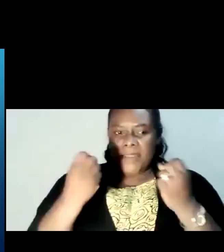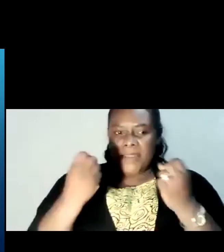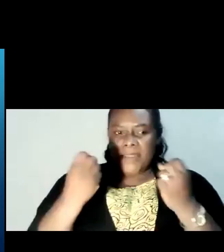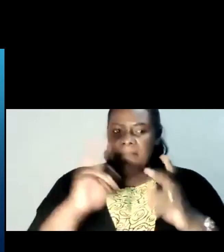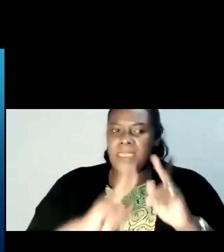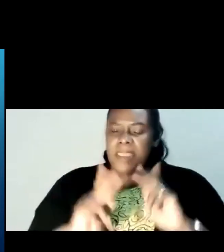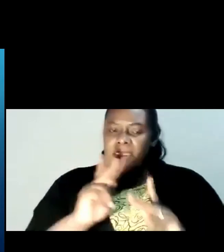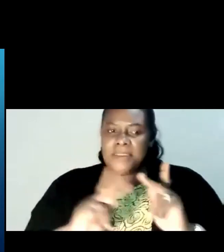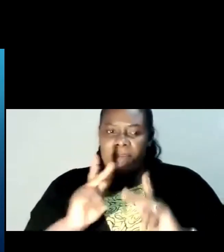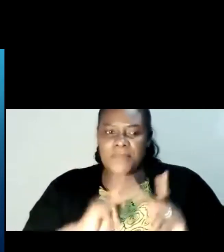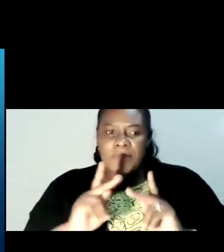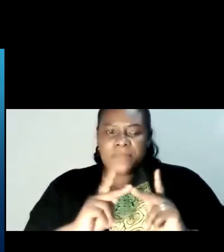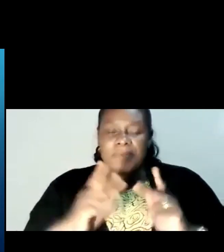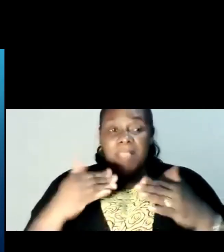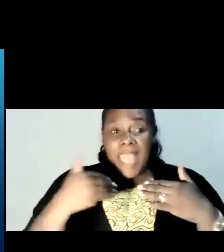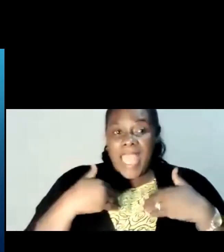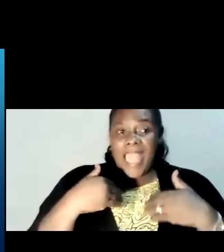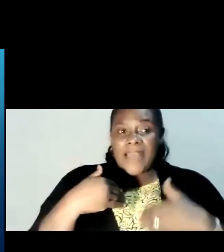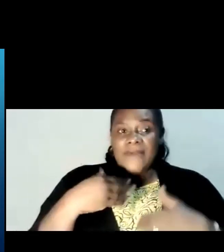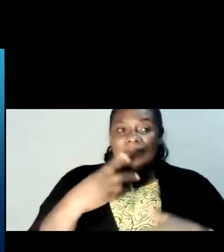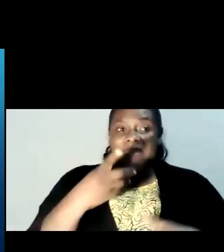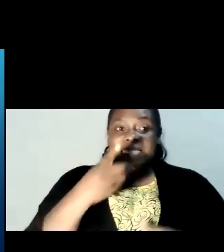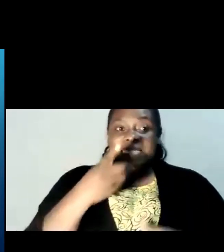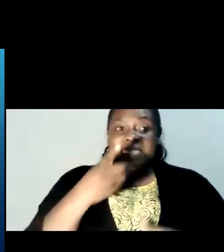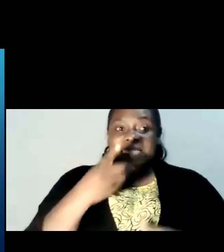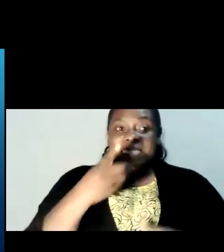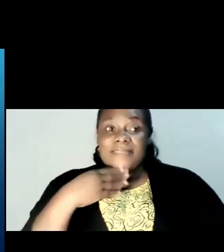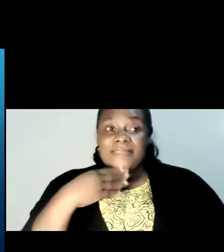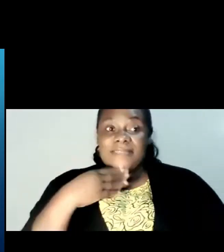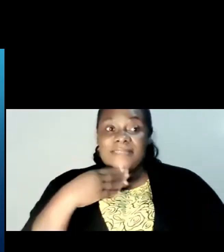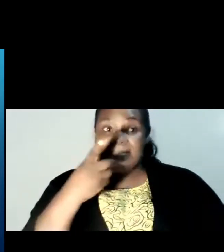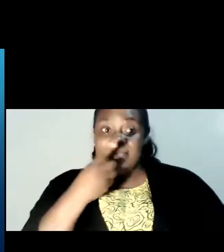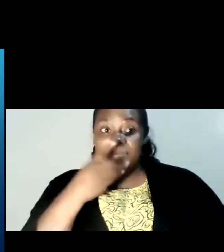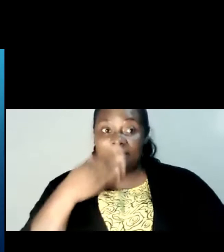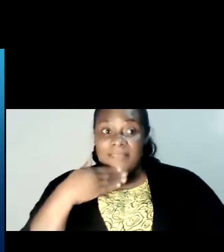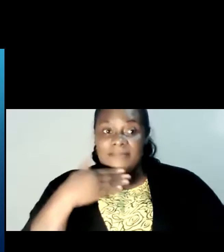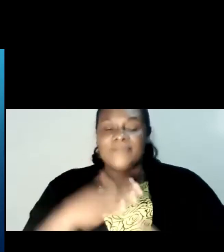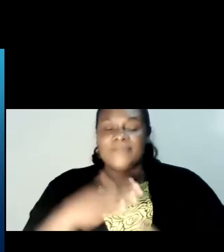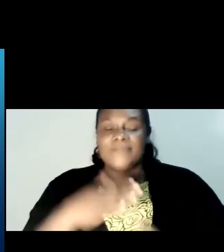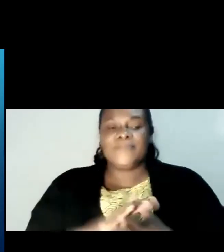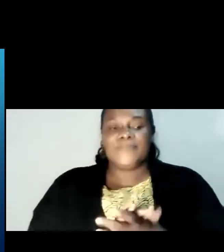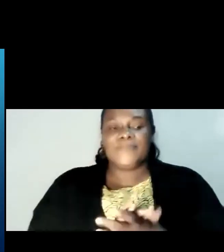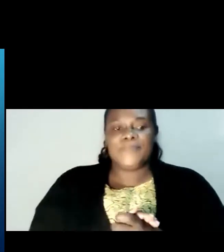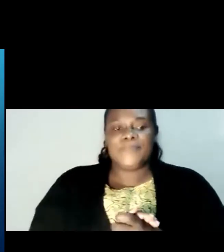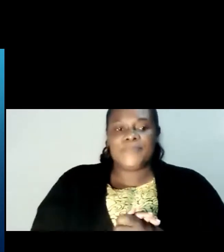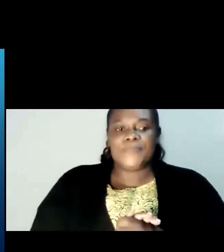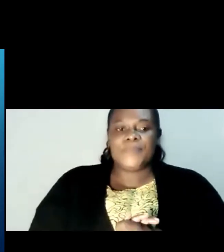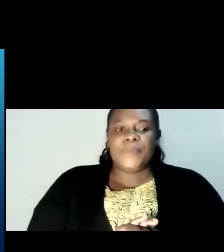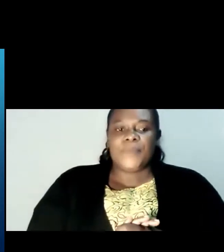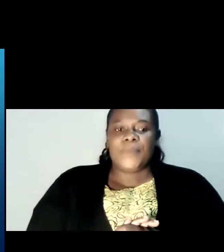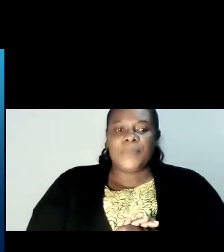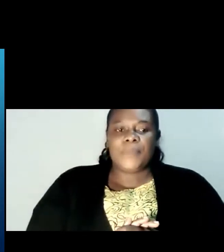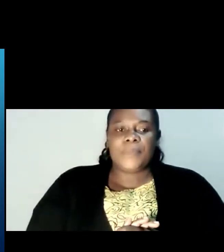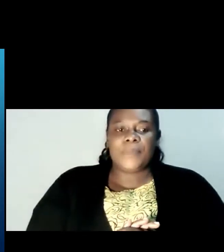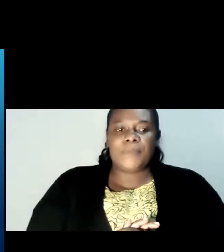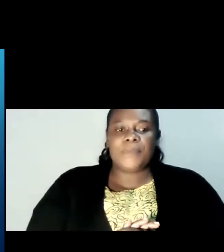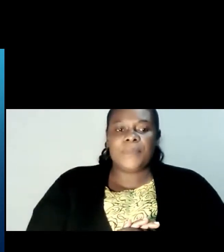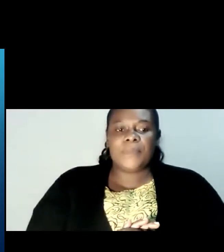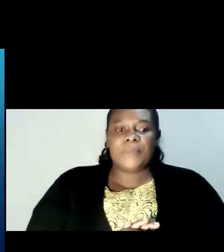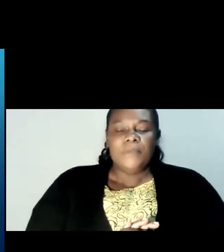blood pressure, and that is not by accident. We have these things in our country in